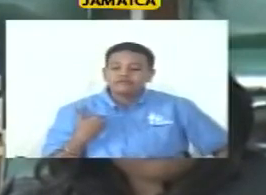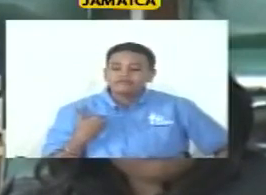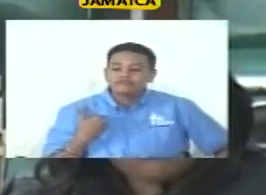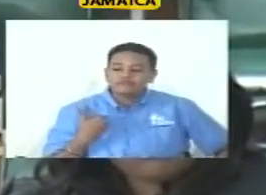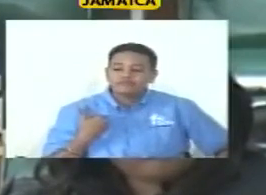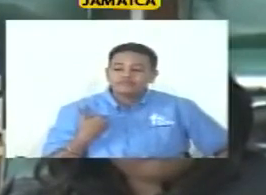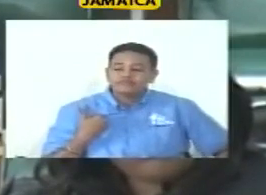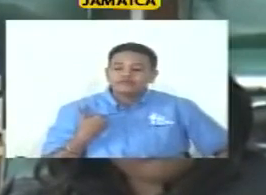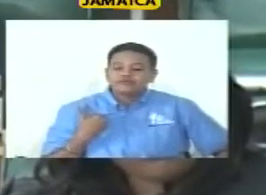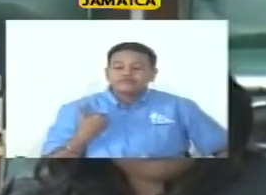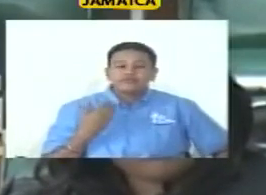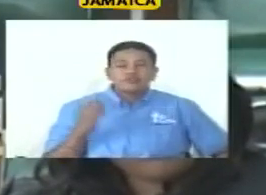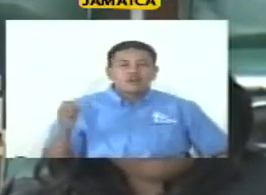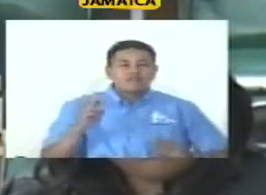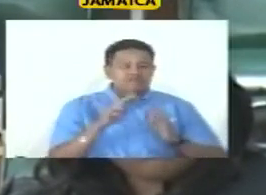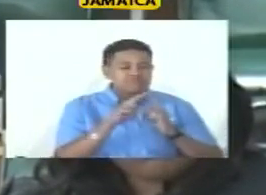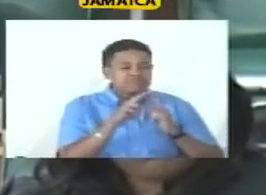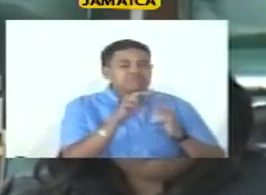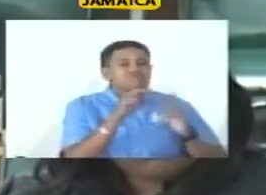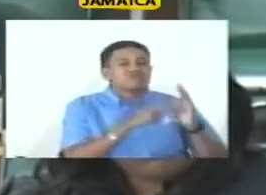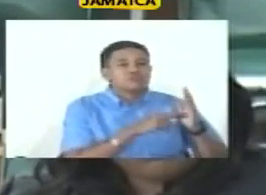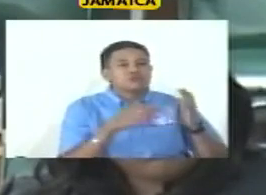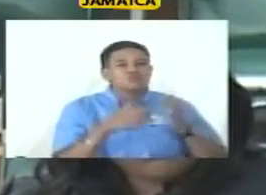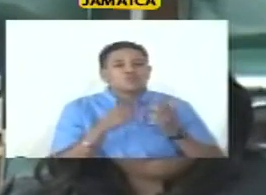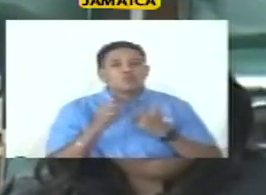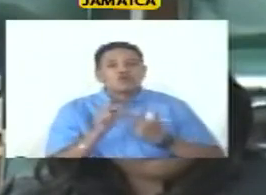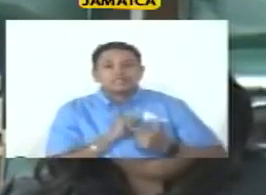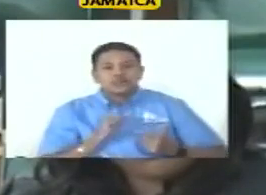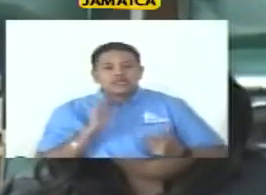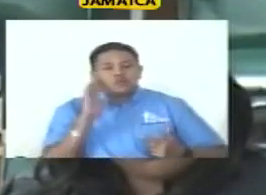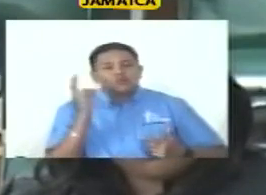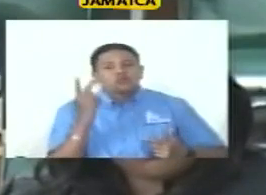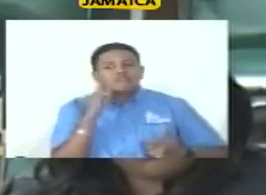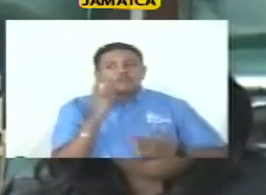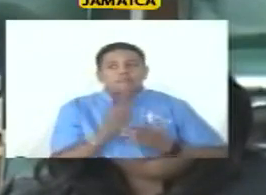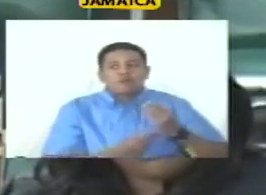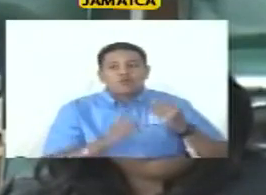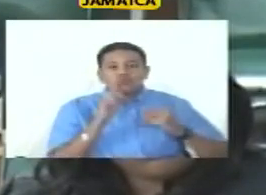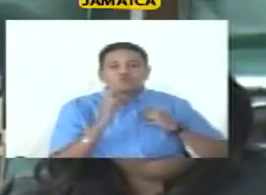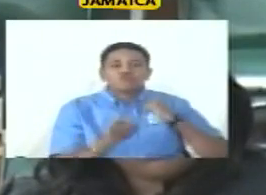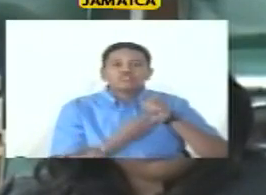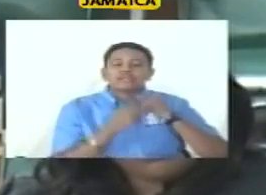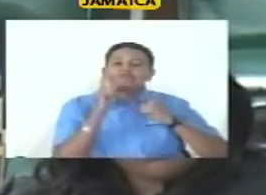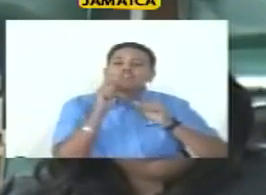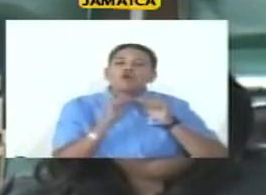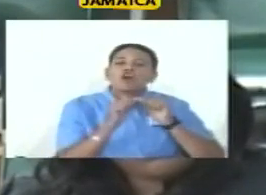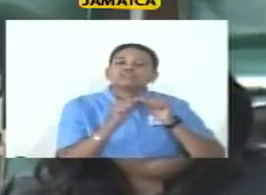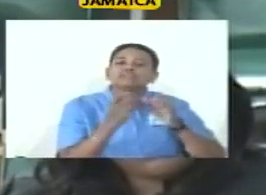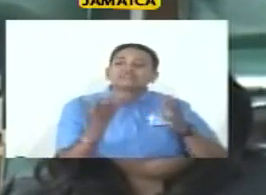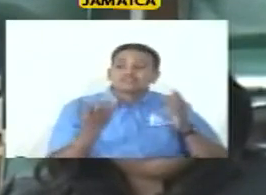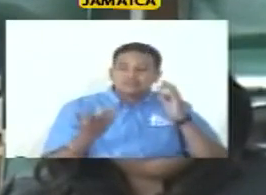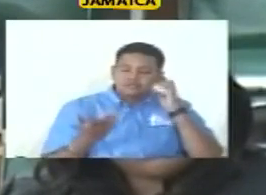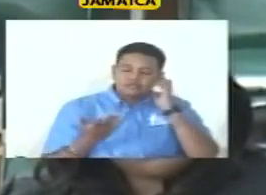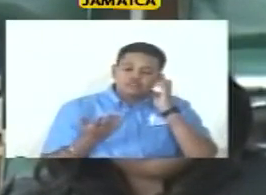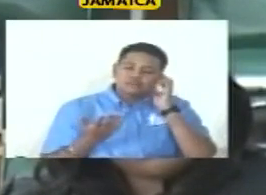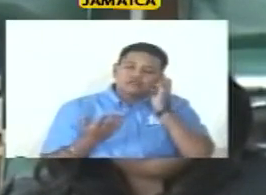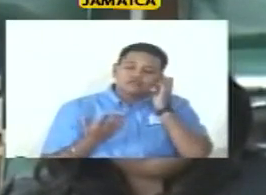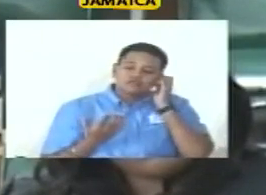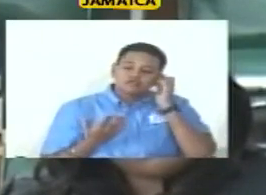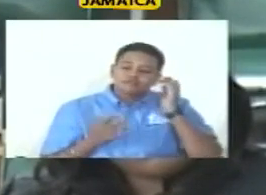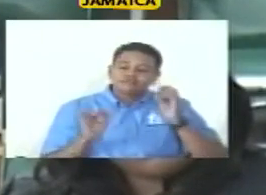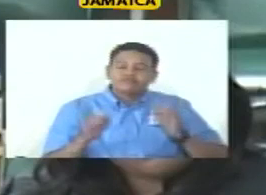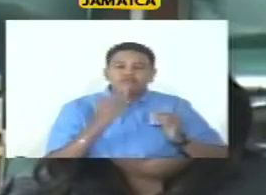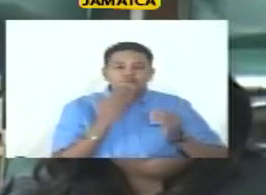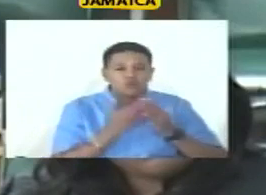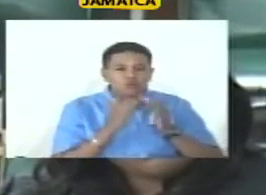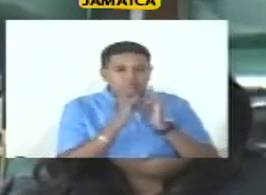of either house will be used for both. It will be retained for consistency, so that was a good